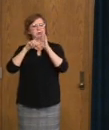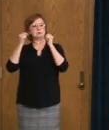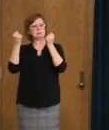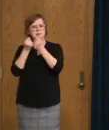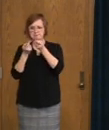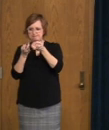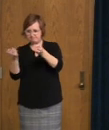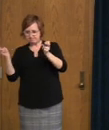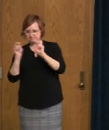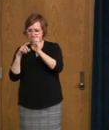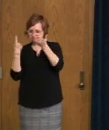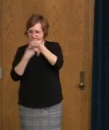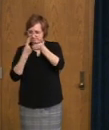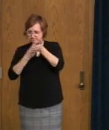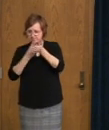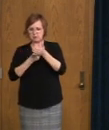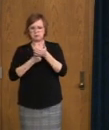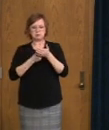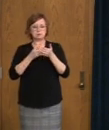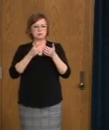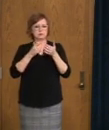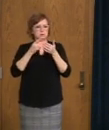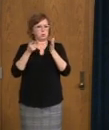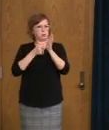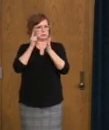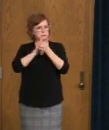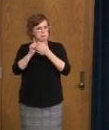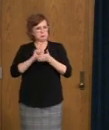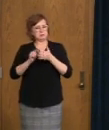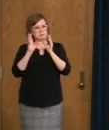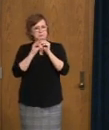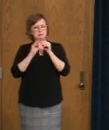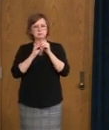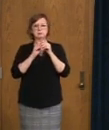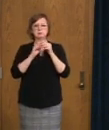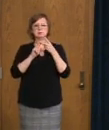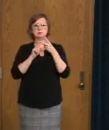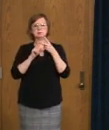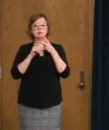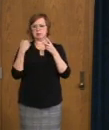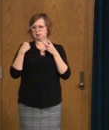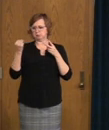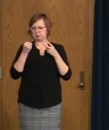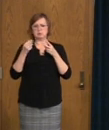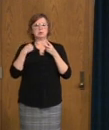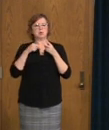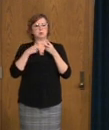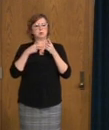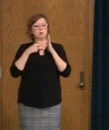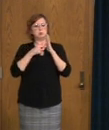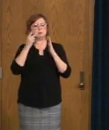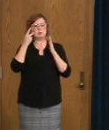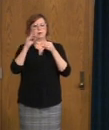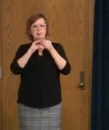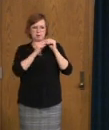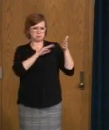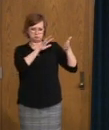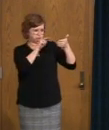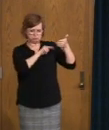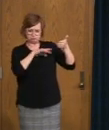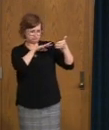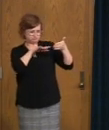epidemiology. You know, we have weekly summaries that sometimes I bring and present, as I did on Monday. The good news actually